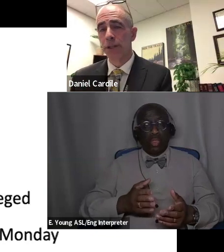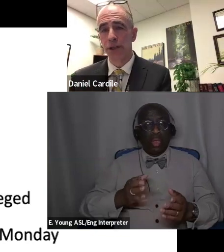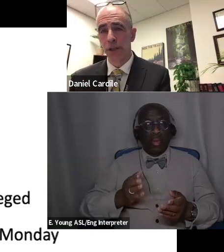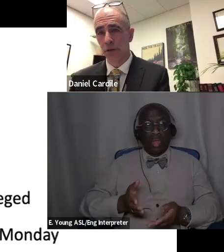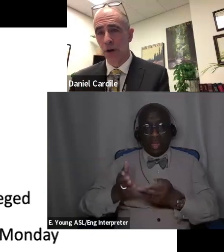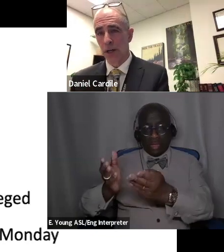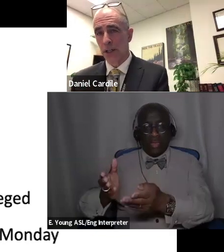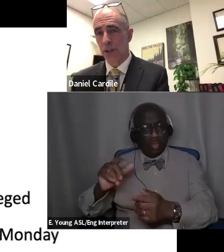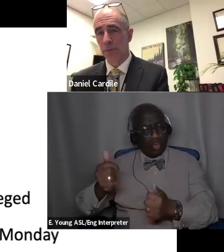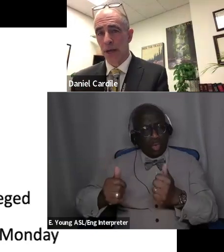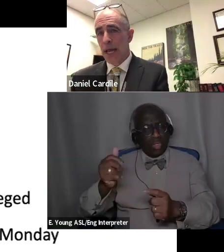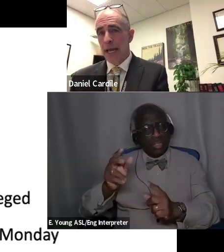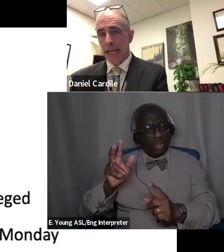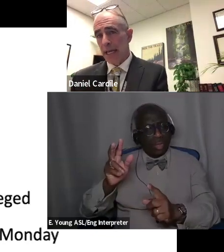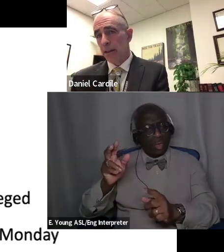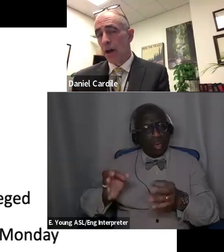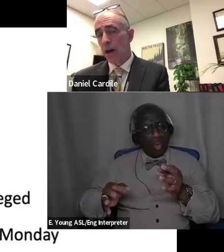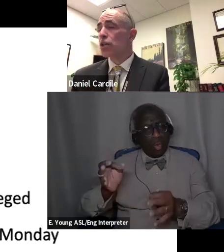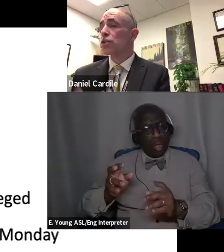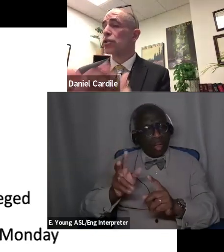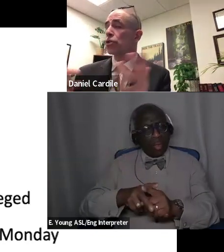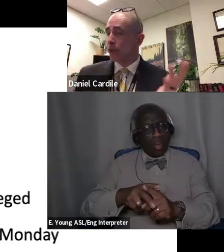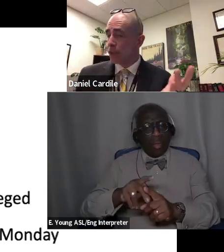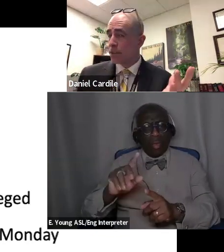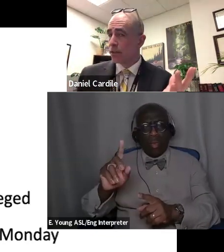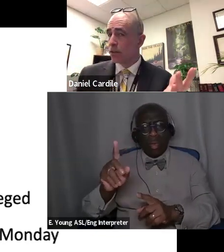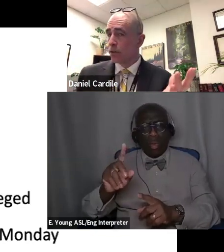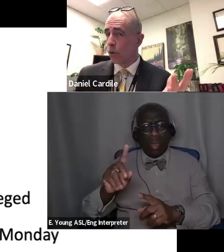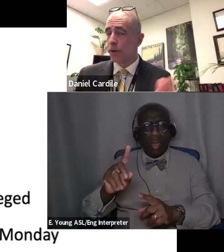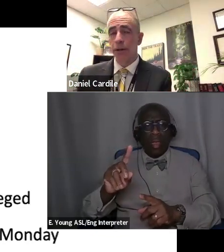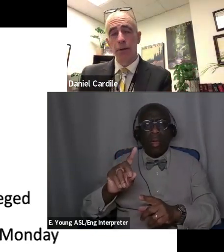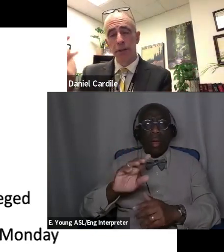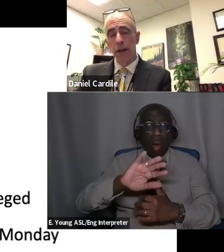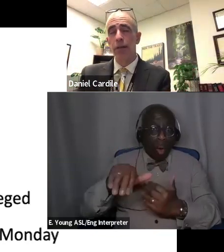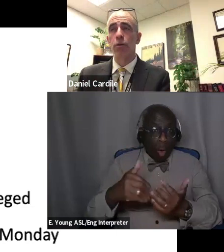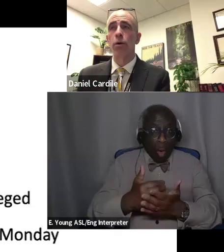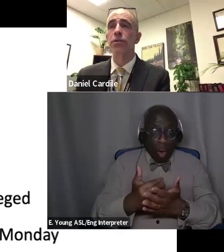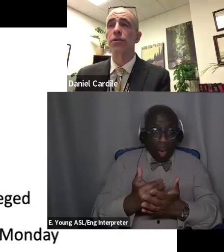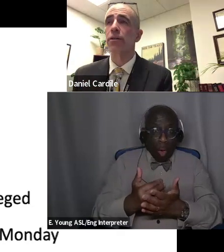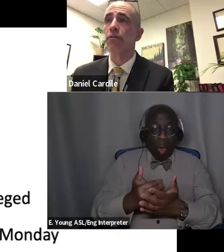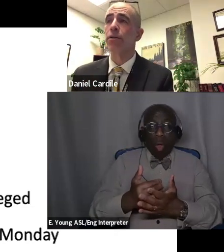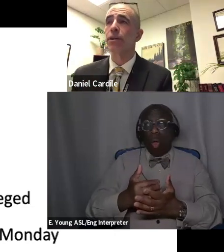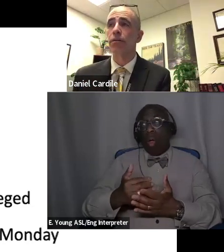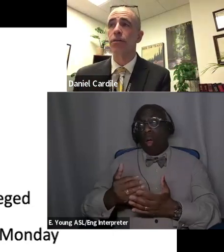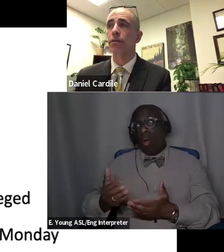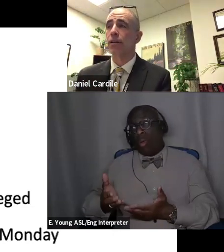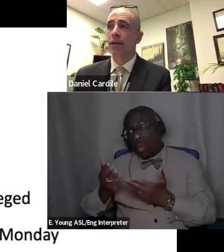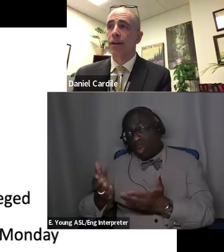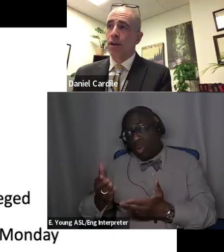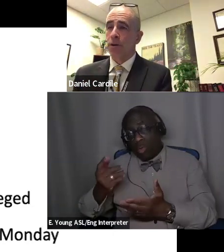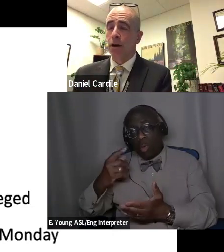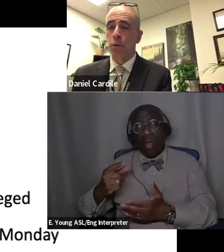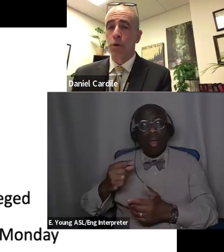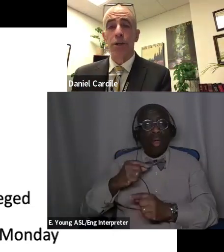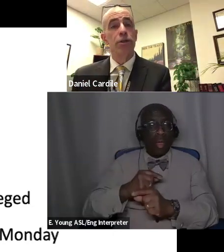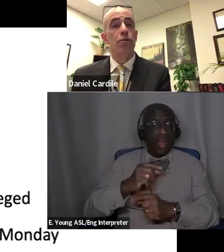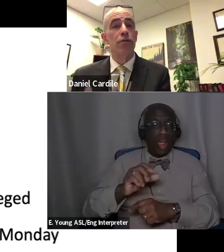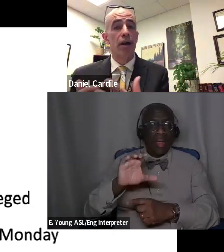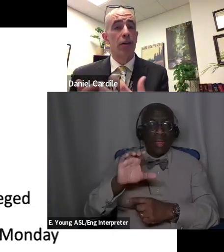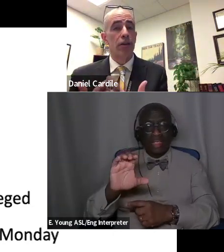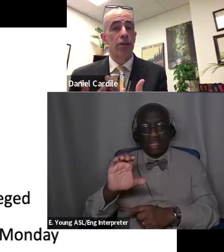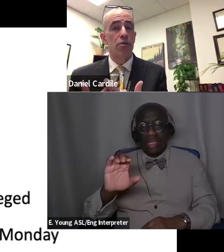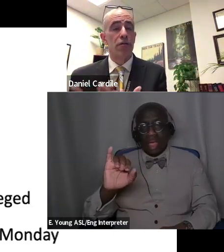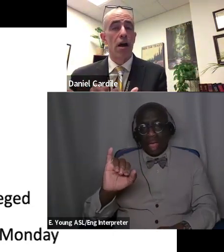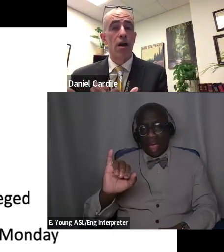all petitions for guardianship in the circuit court. You know, there's a lot of courts around here and around the world.